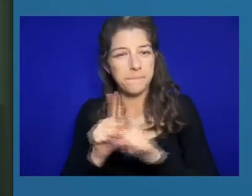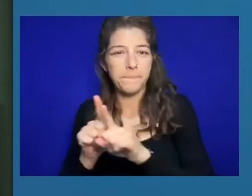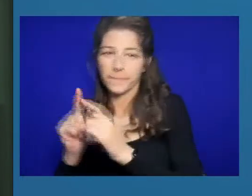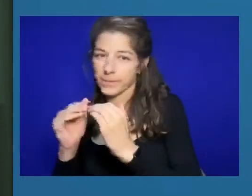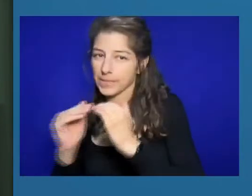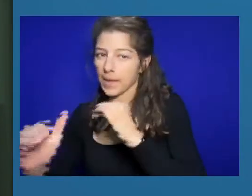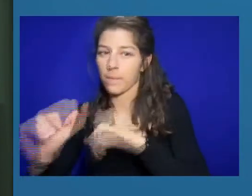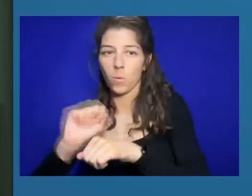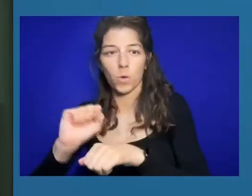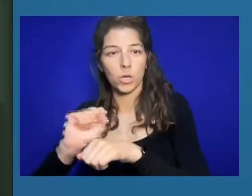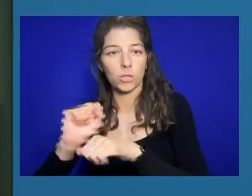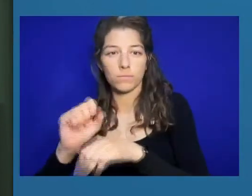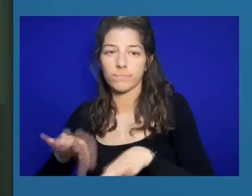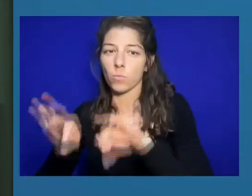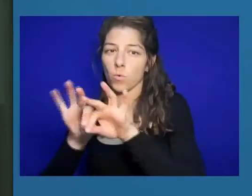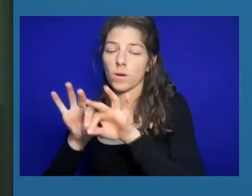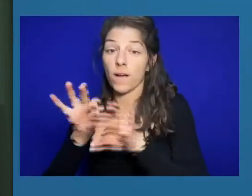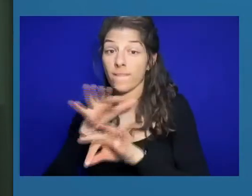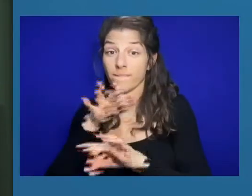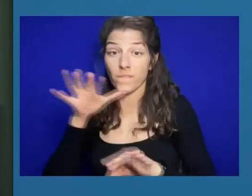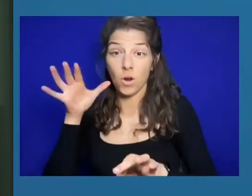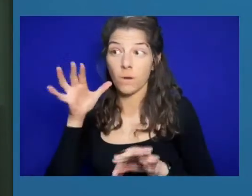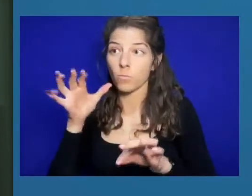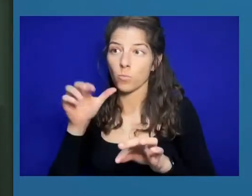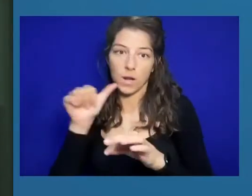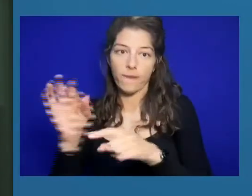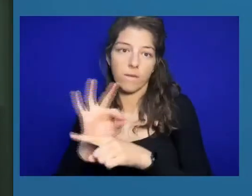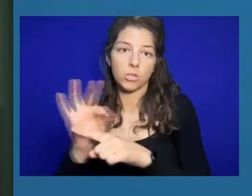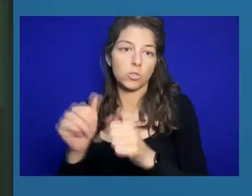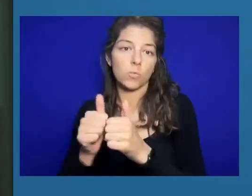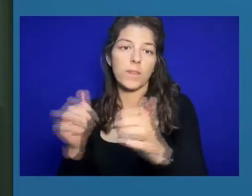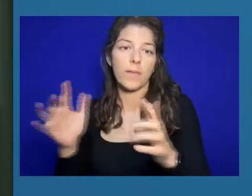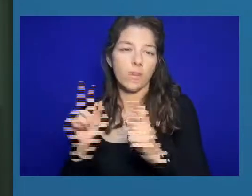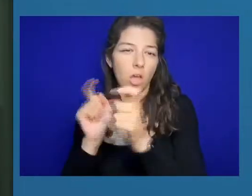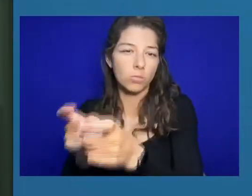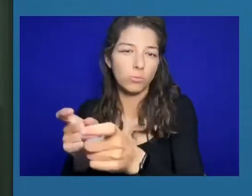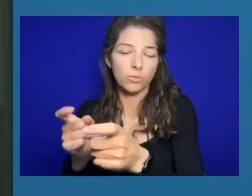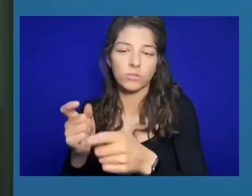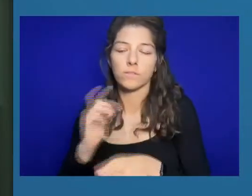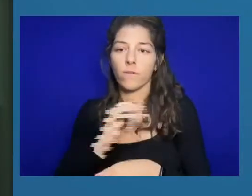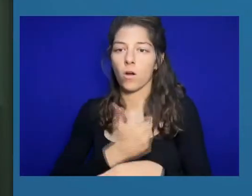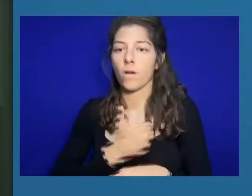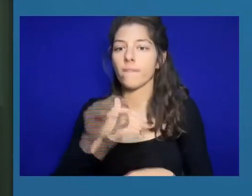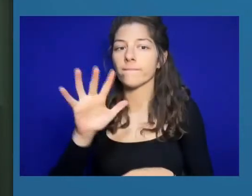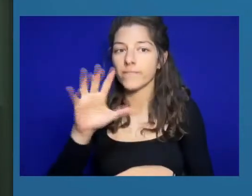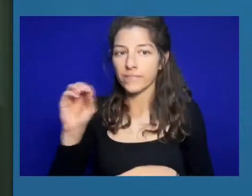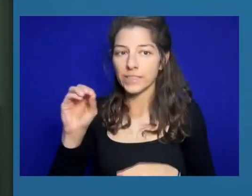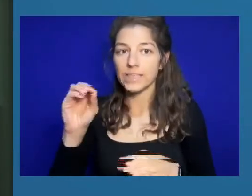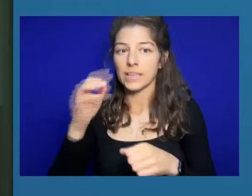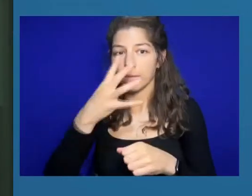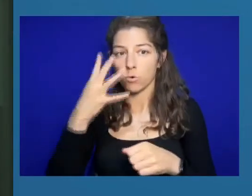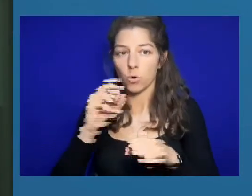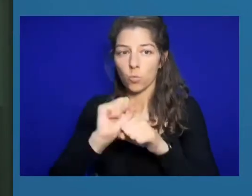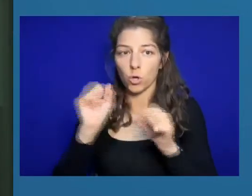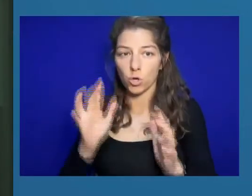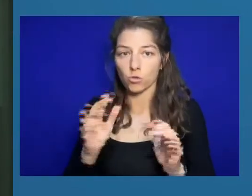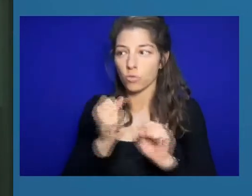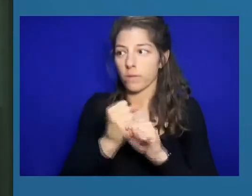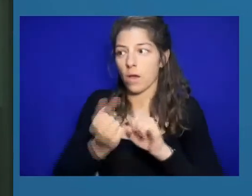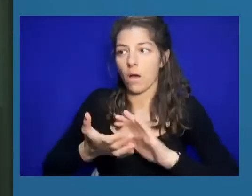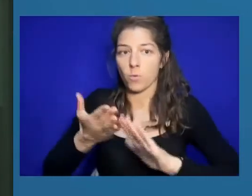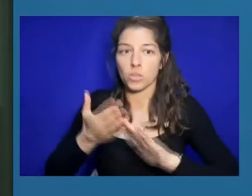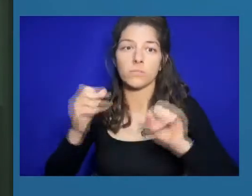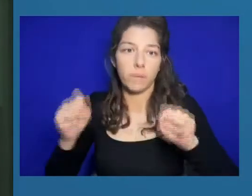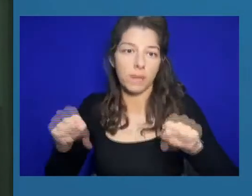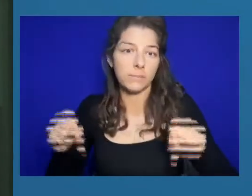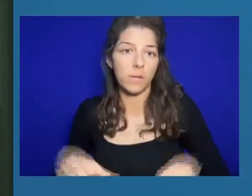workforce. Our farm simply wouldn't function without the contributions of our 50 immigrant workers who make our operation possible.